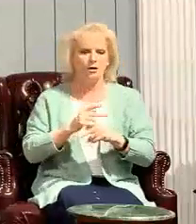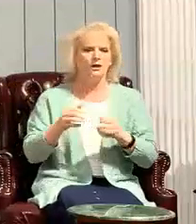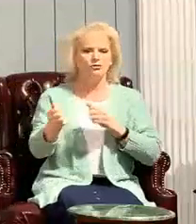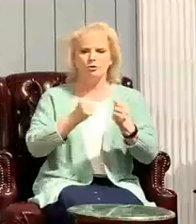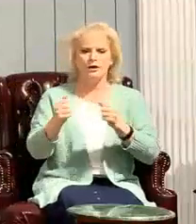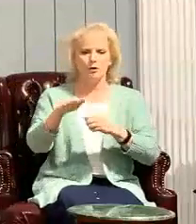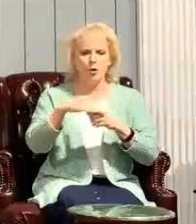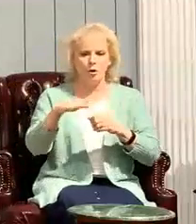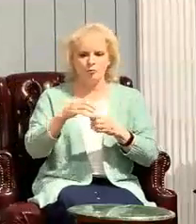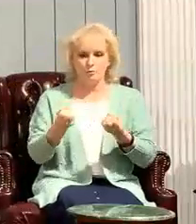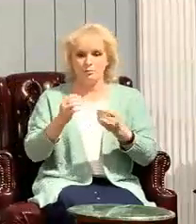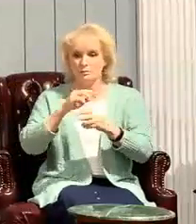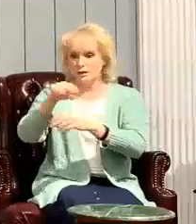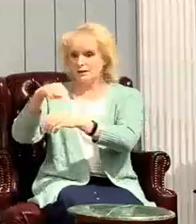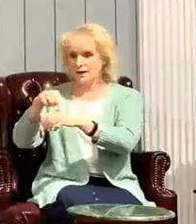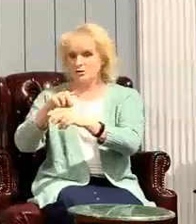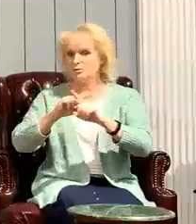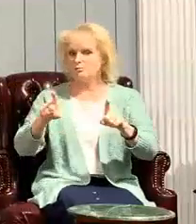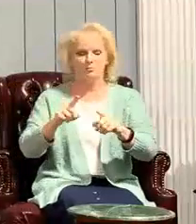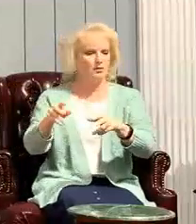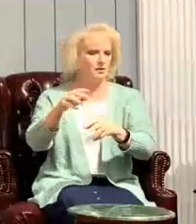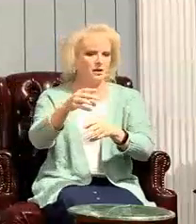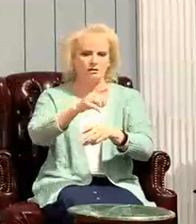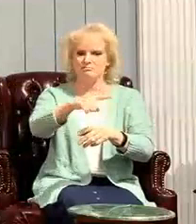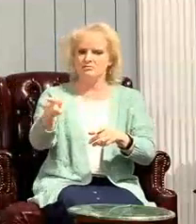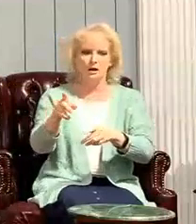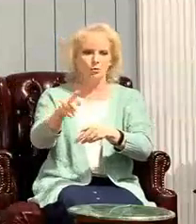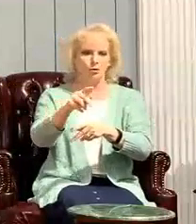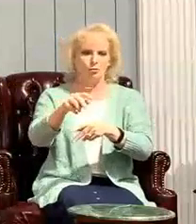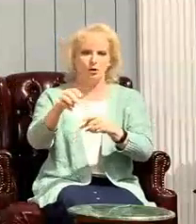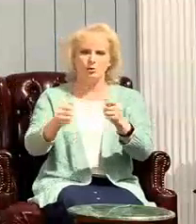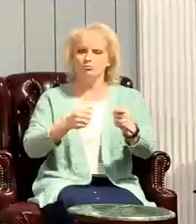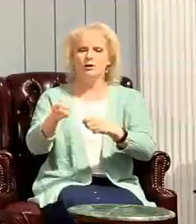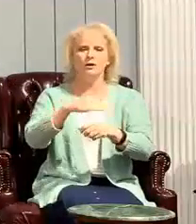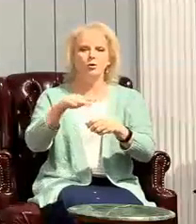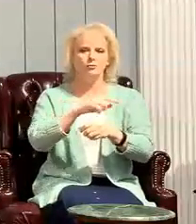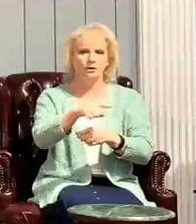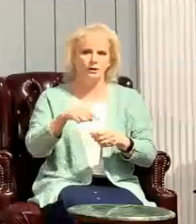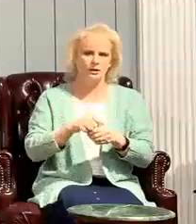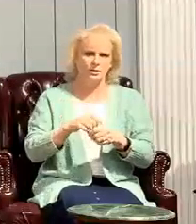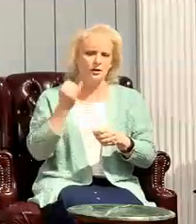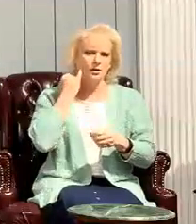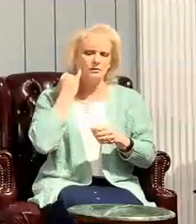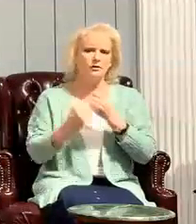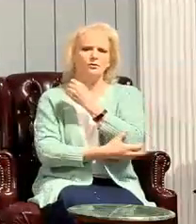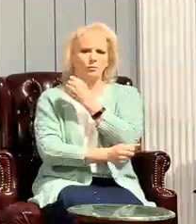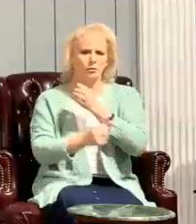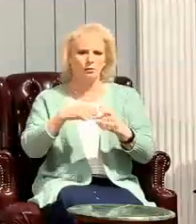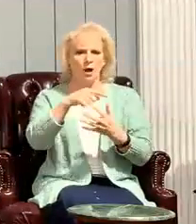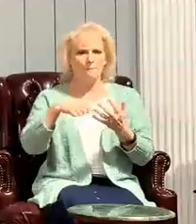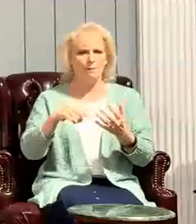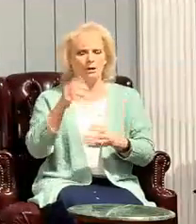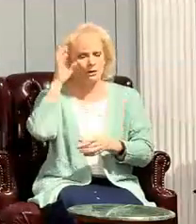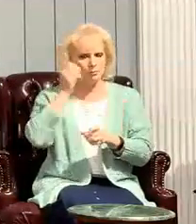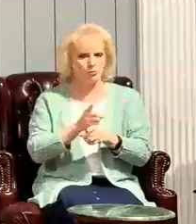not reign over thee. If there be among you a poor man of one of thy brethren within any of thy